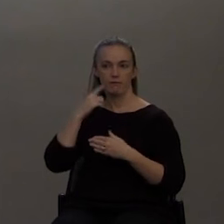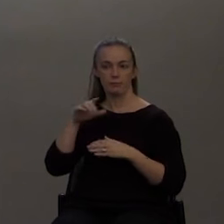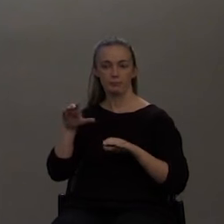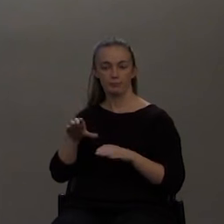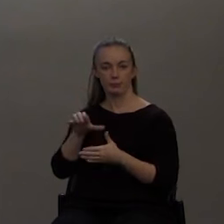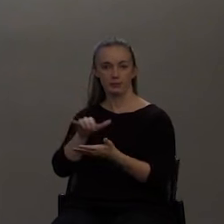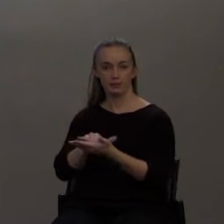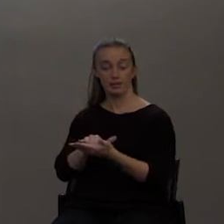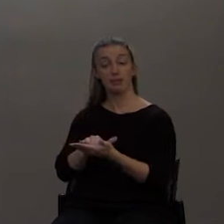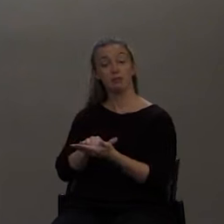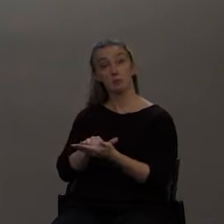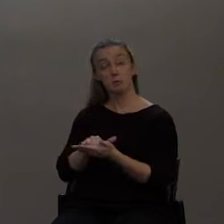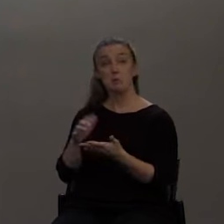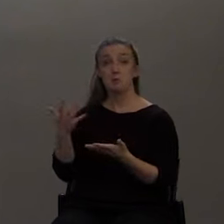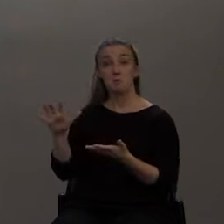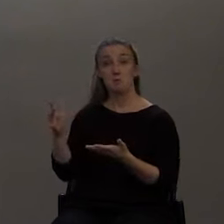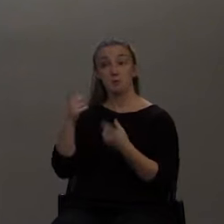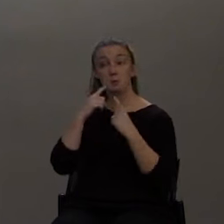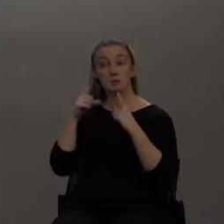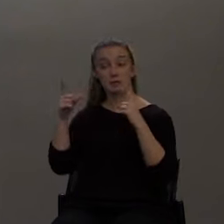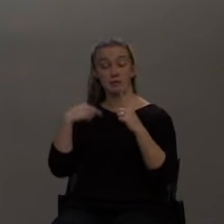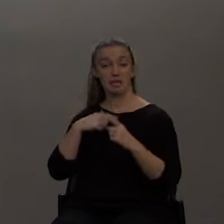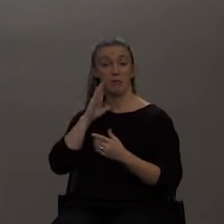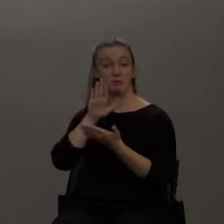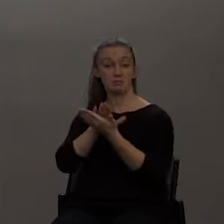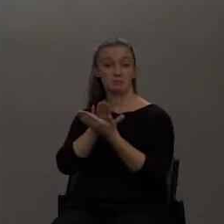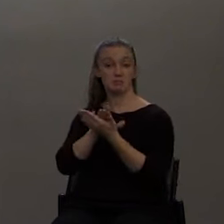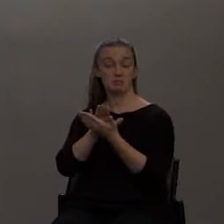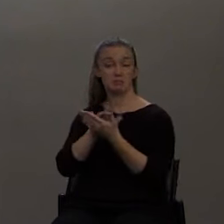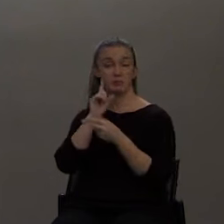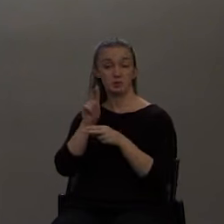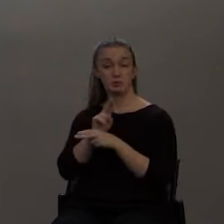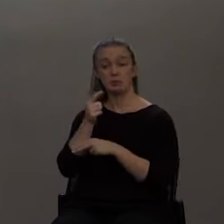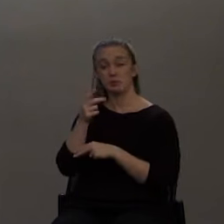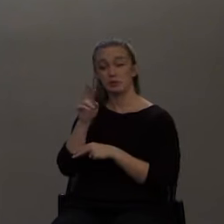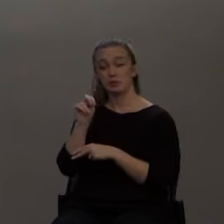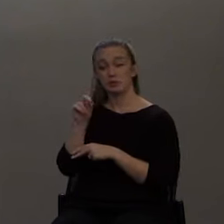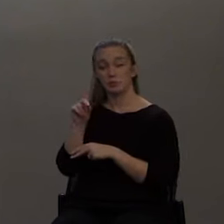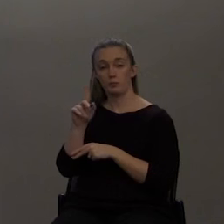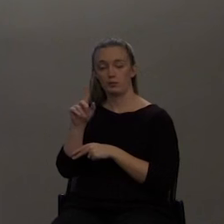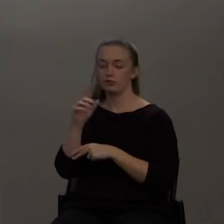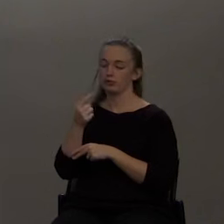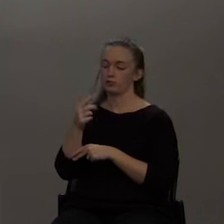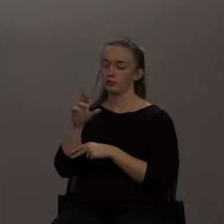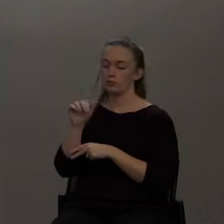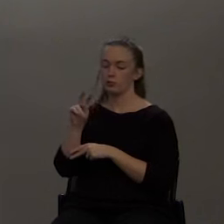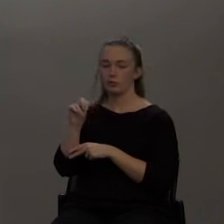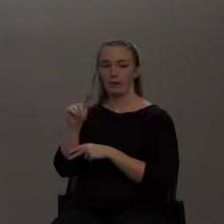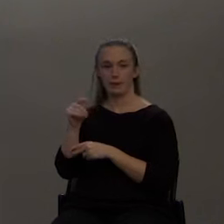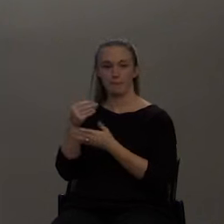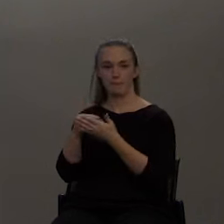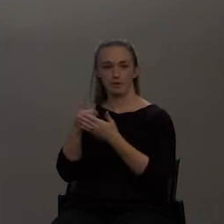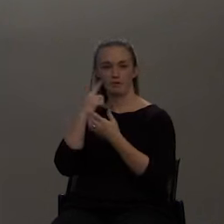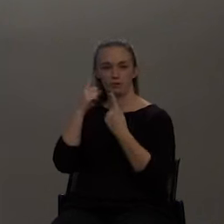been somewhat successful, and I'll give them a lot of credit in terms of using grant monies to help make that happen. But the reality is, for example, Merchants